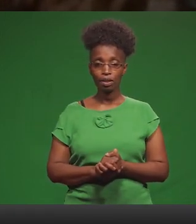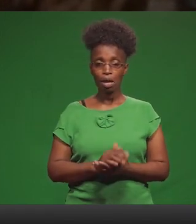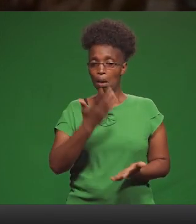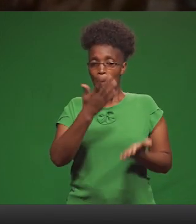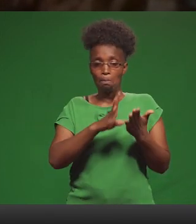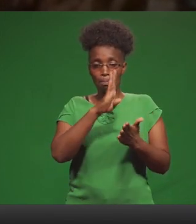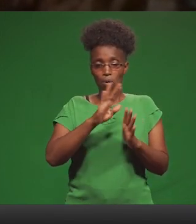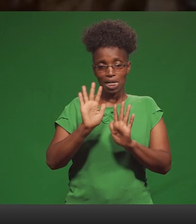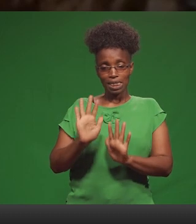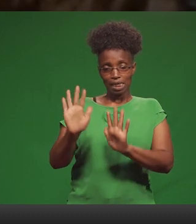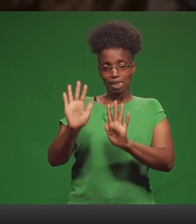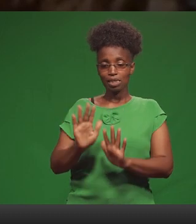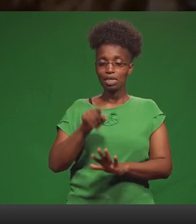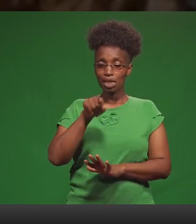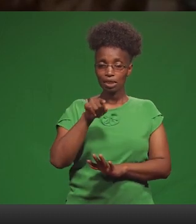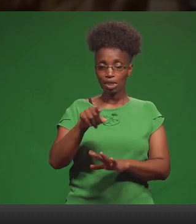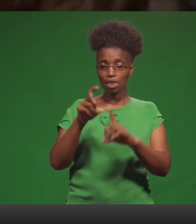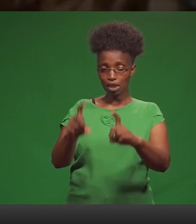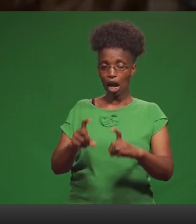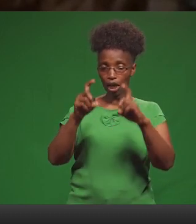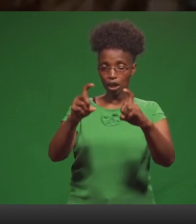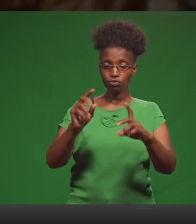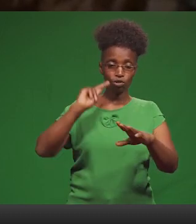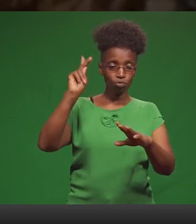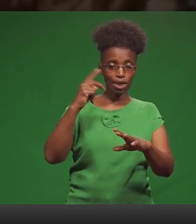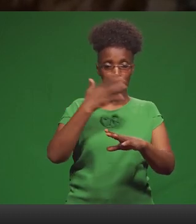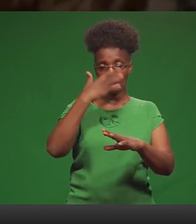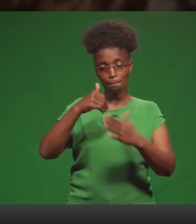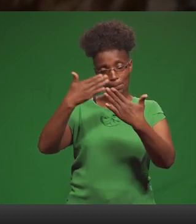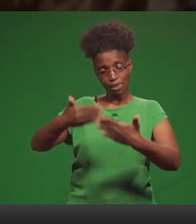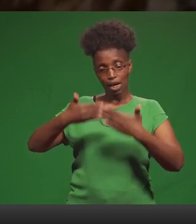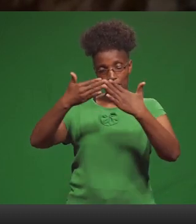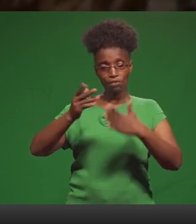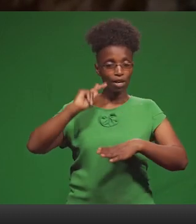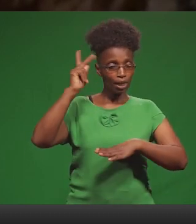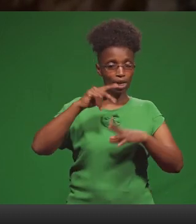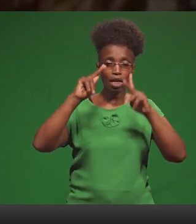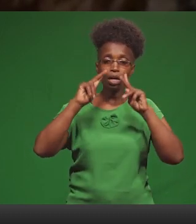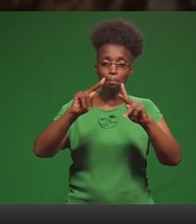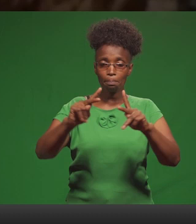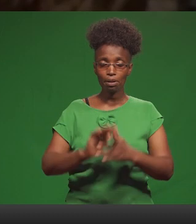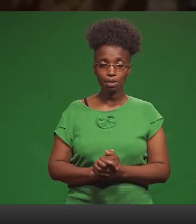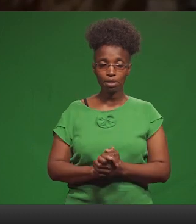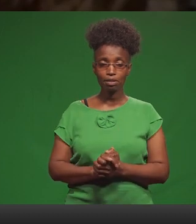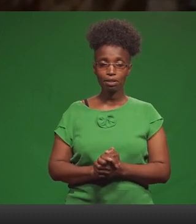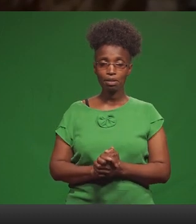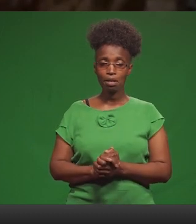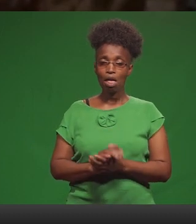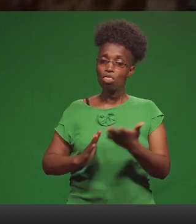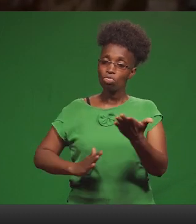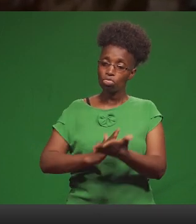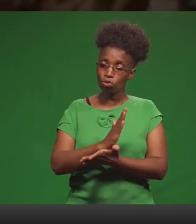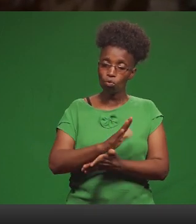unfortunate. May we desist. This is a gift to Kenya. Give Kenya peace by giving them peaceful